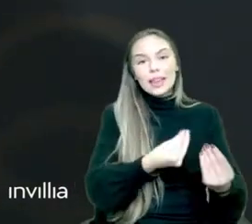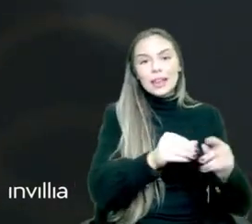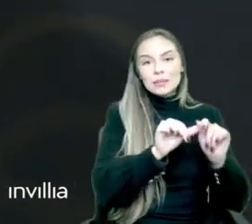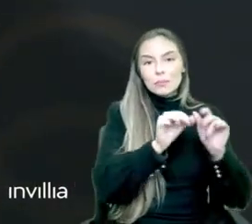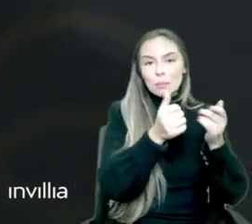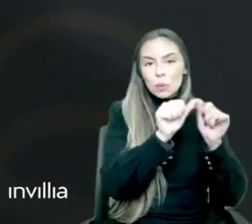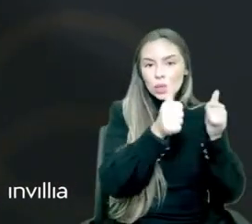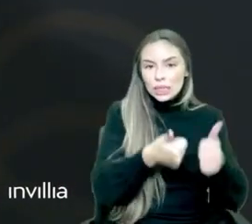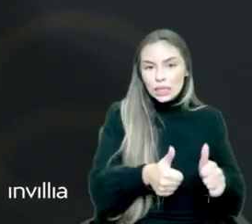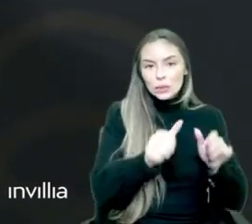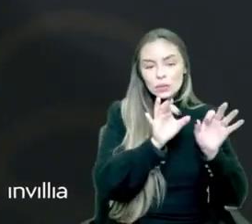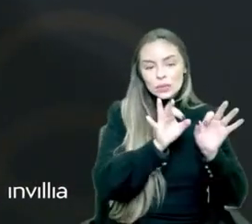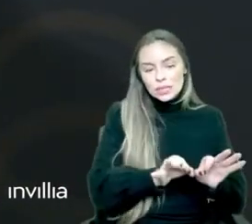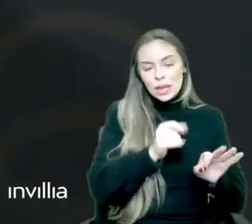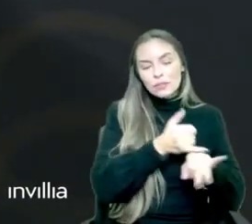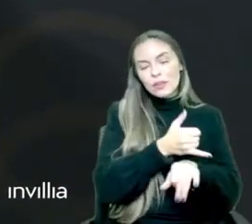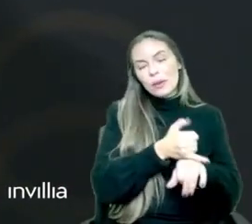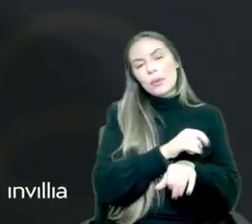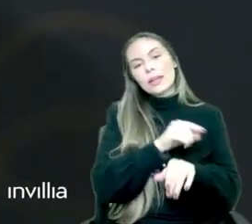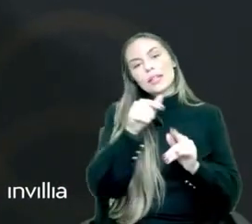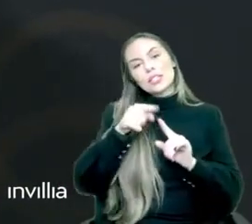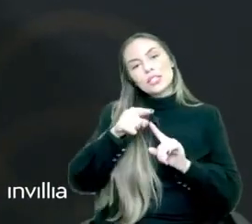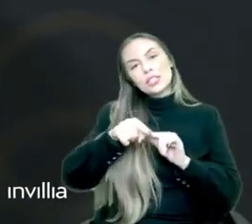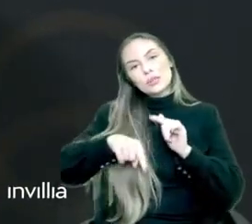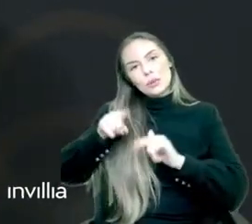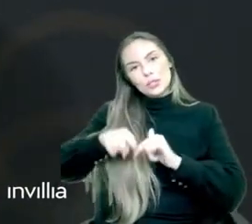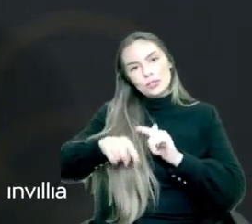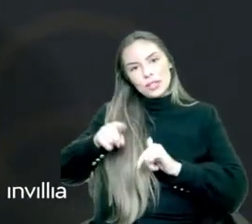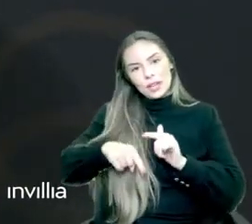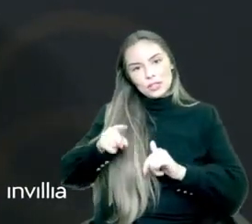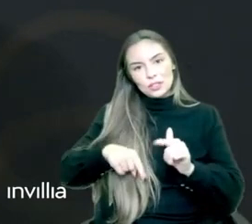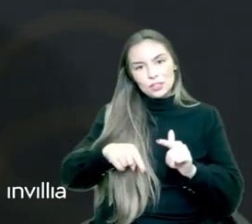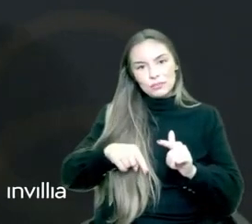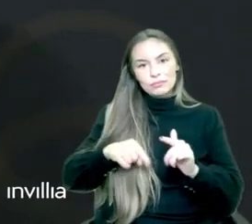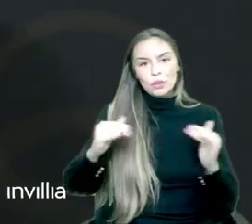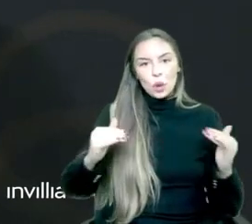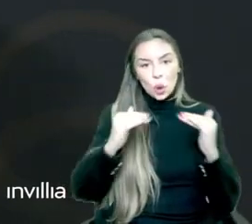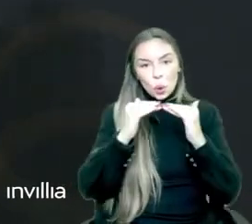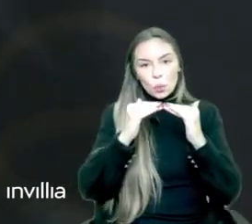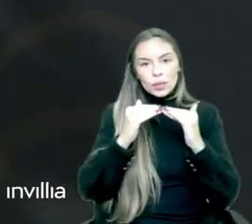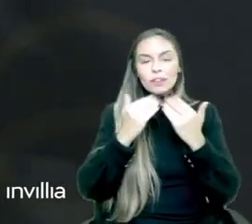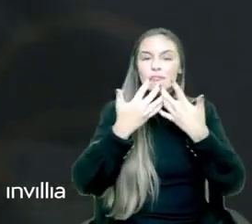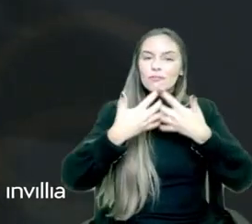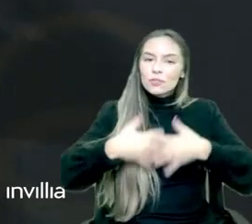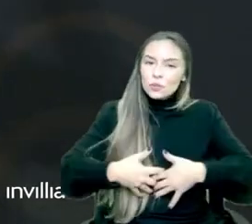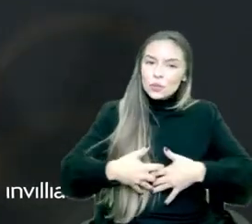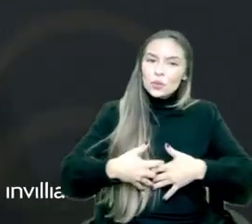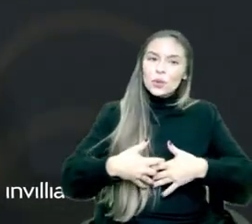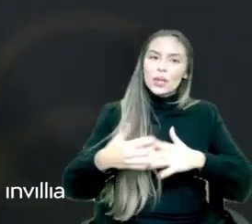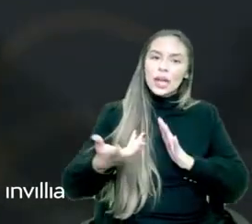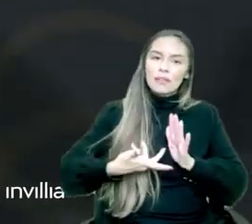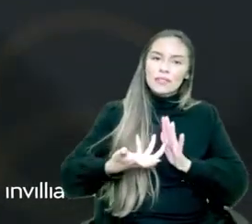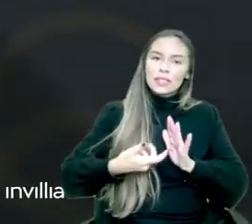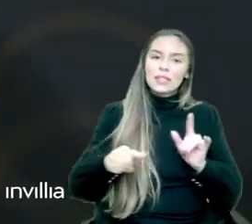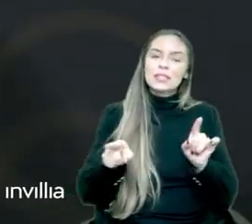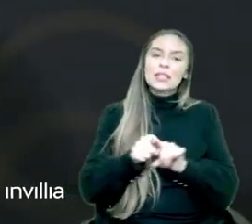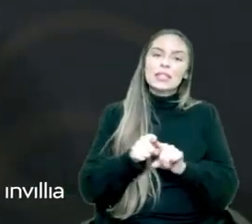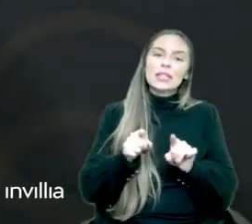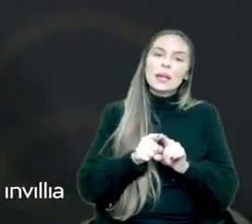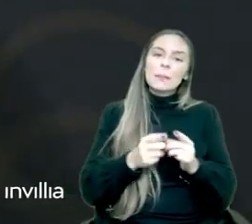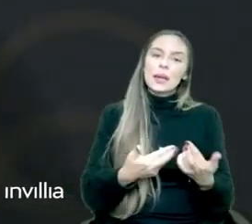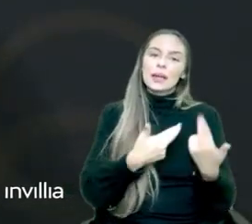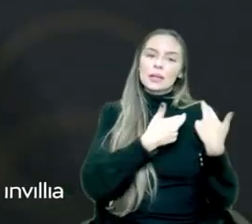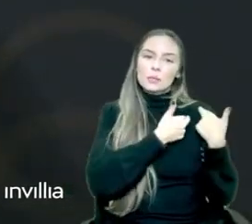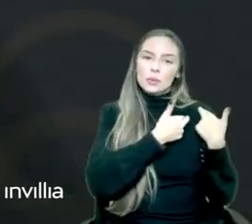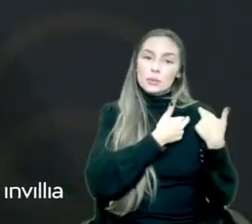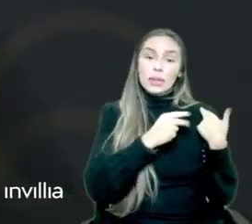to orchestrate the right model for the right task, for your efficiency, but also for responsibility. We have a responsibility